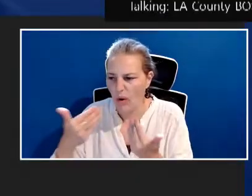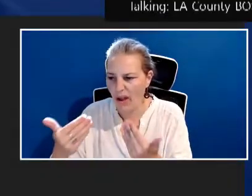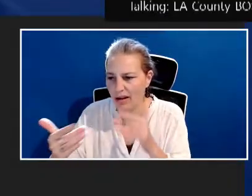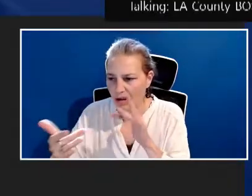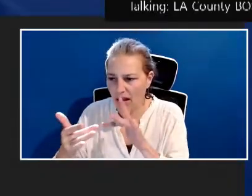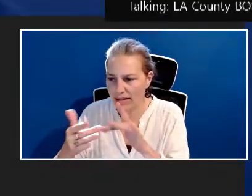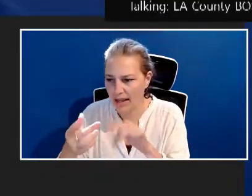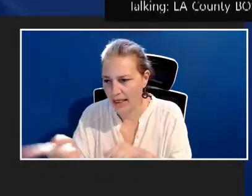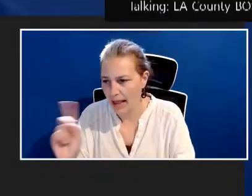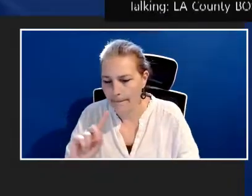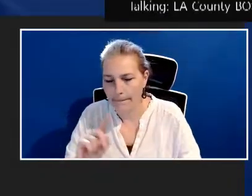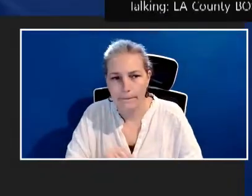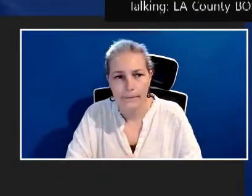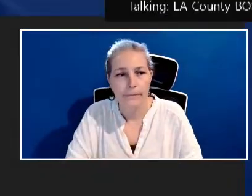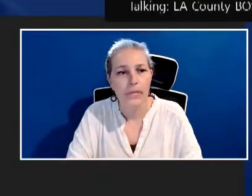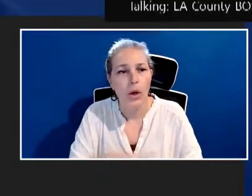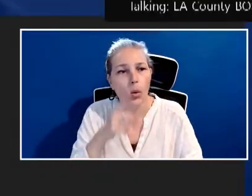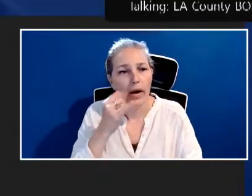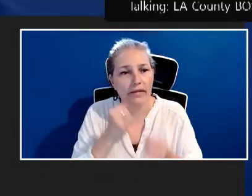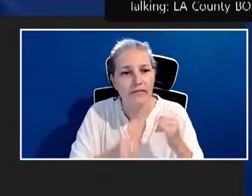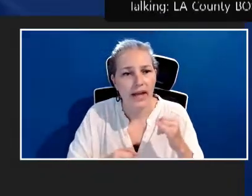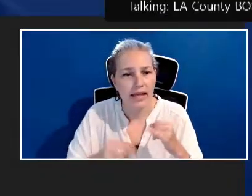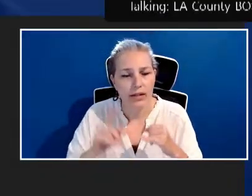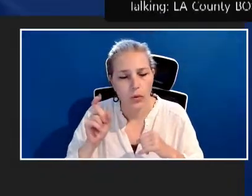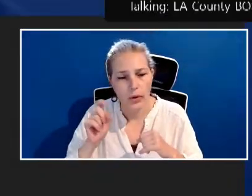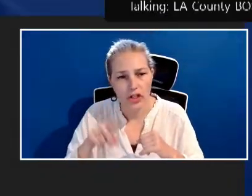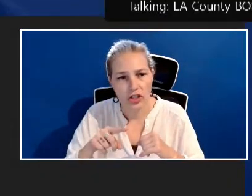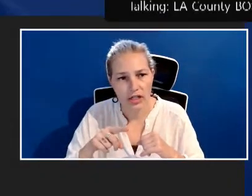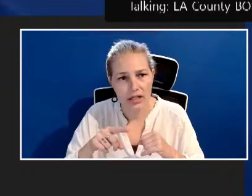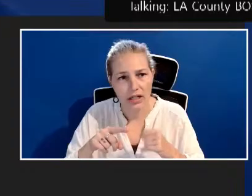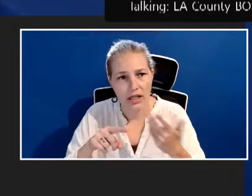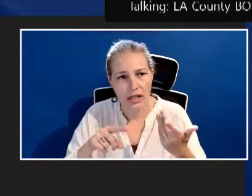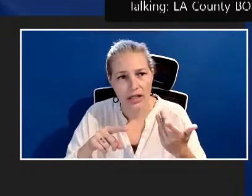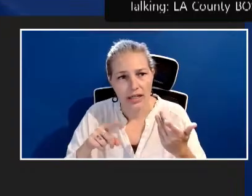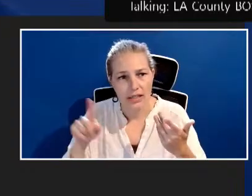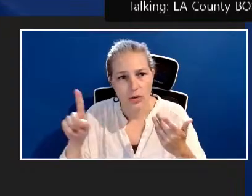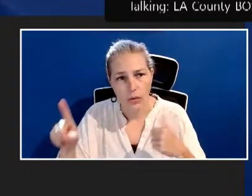Okay, and it looks like we've got one final one. Is the